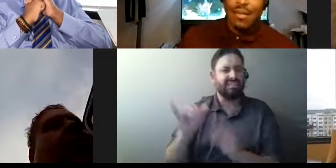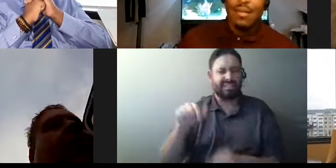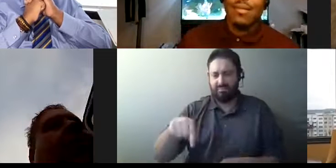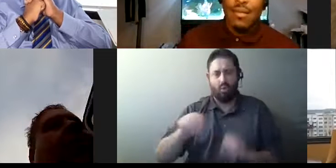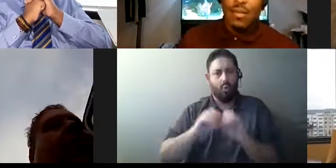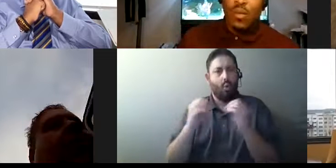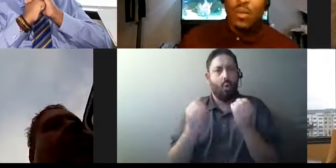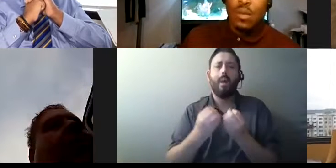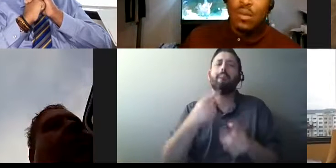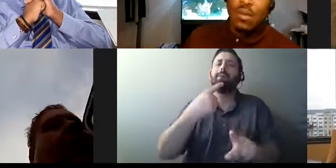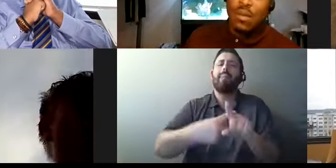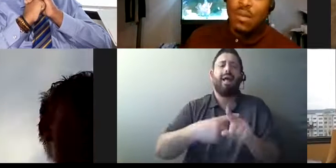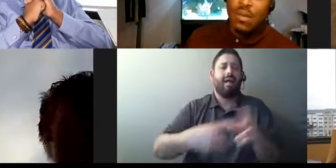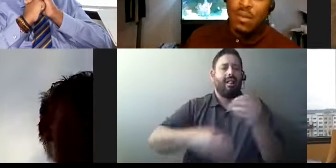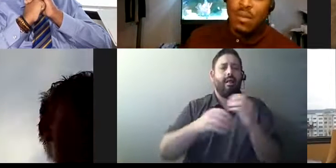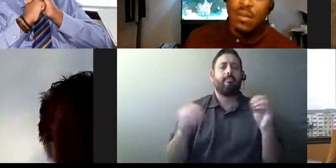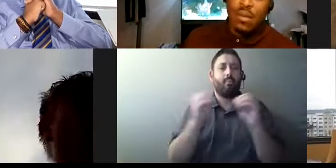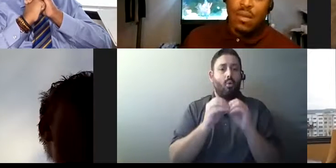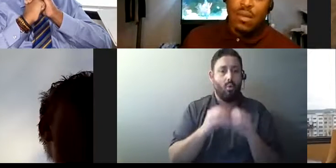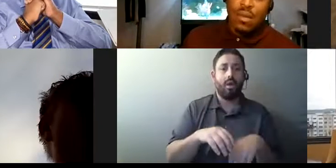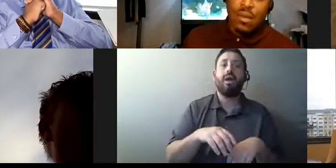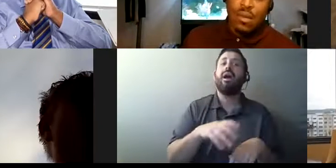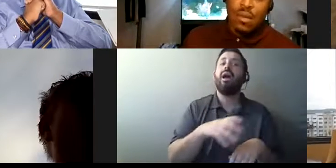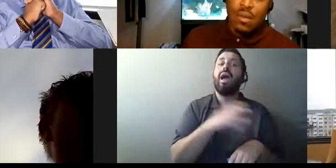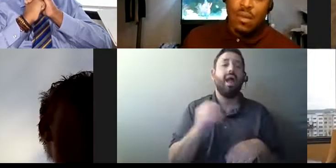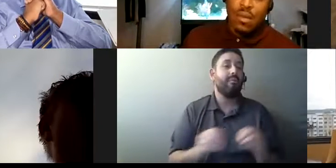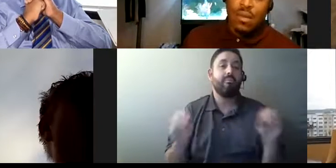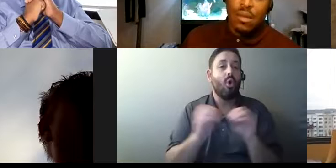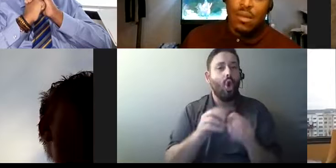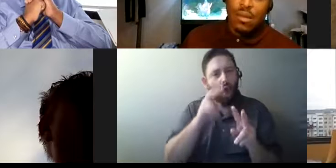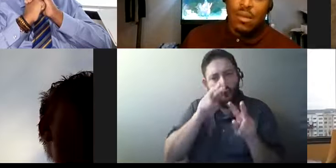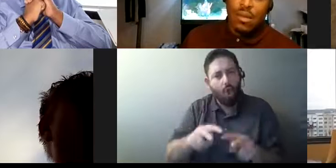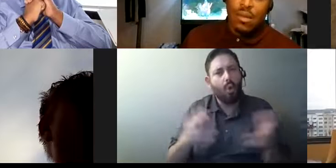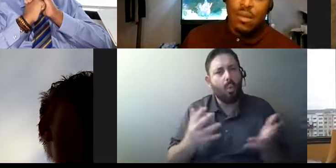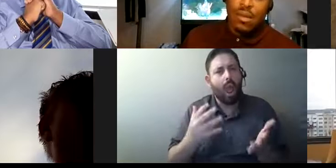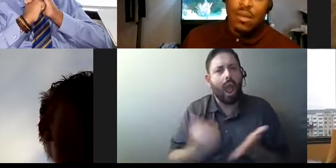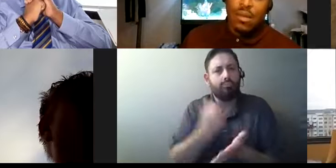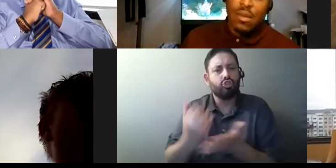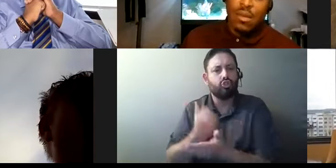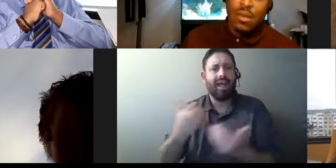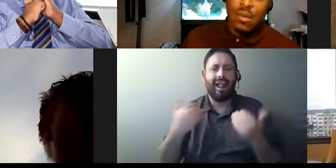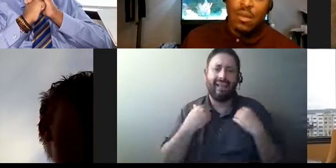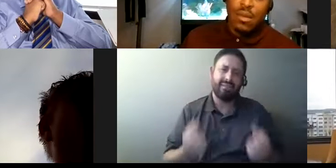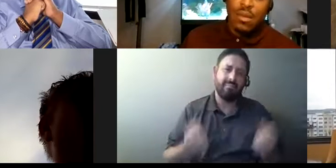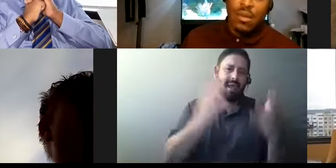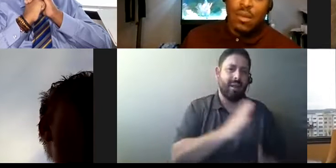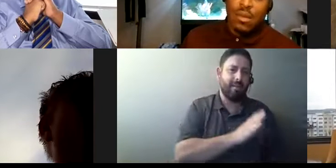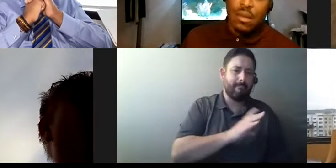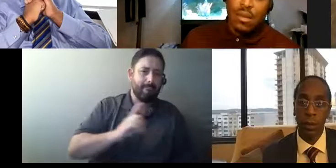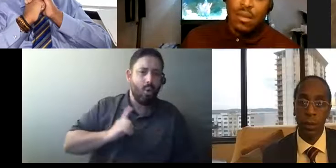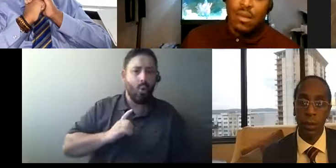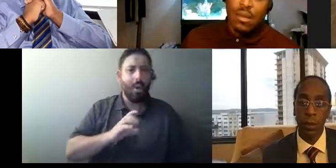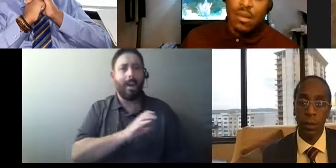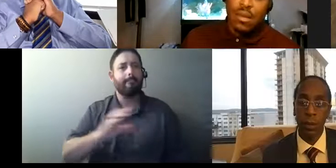well as many others. But beyond all that, looking for what the opportunities are. We have many boards and commissions that are unfilled, that need to be